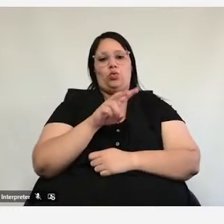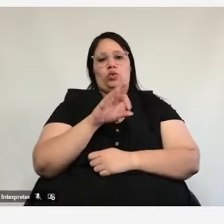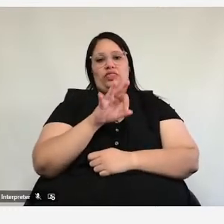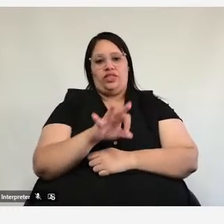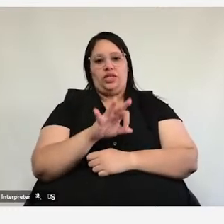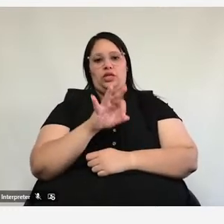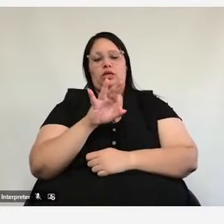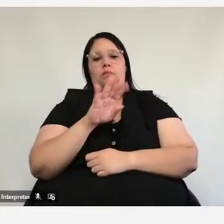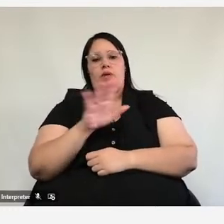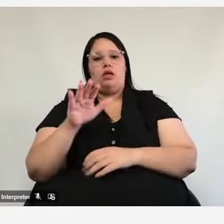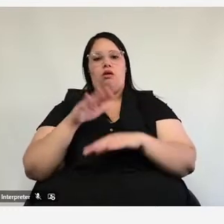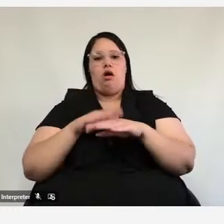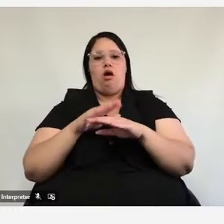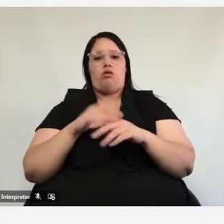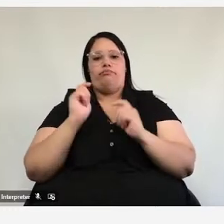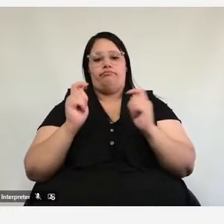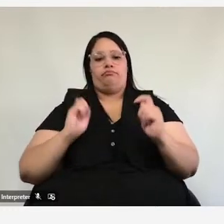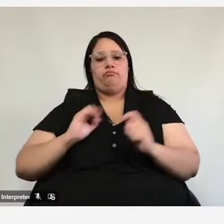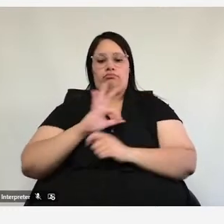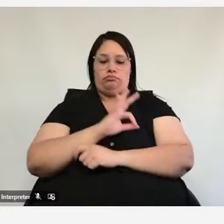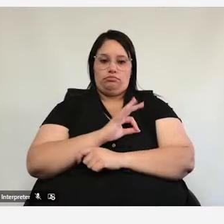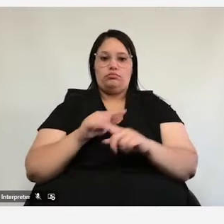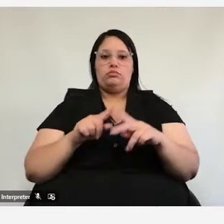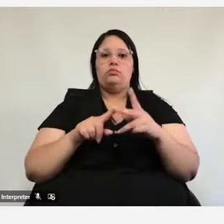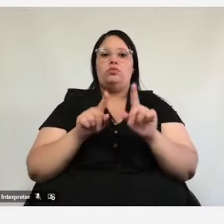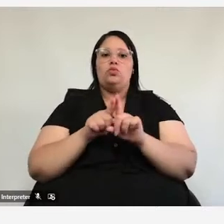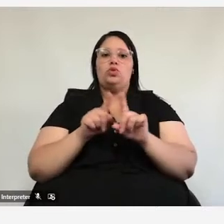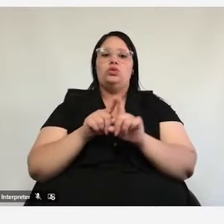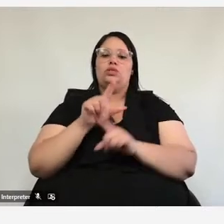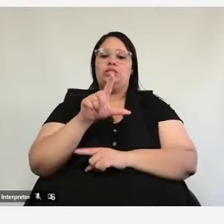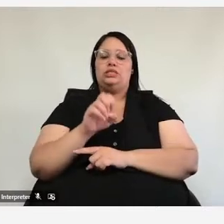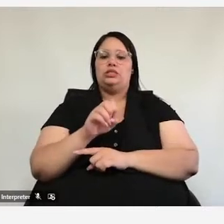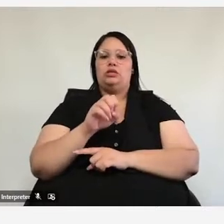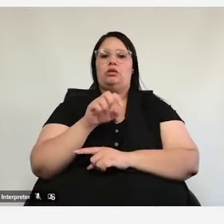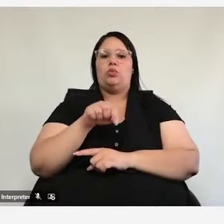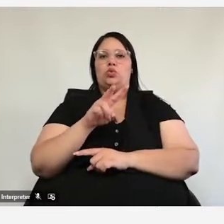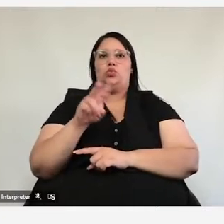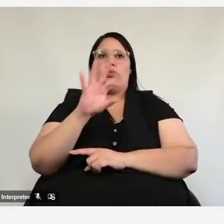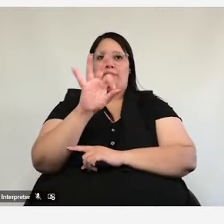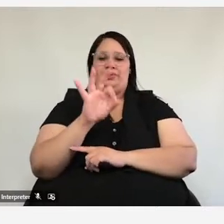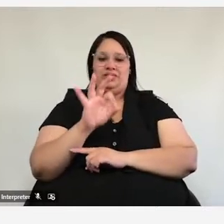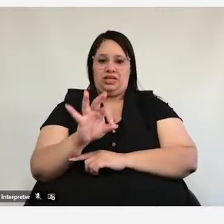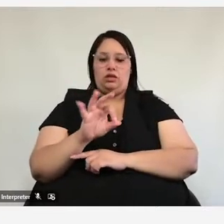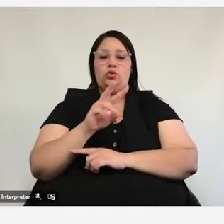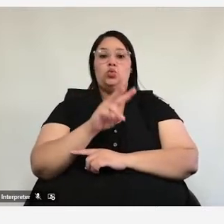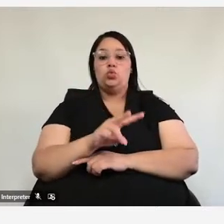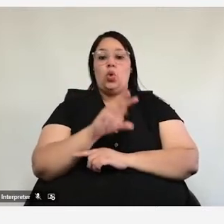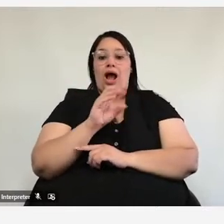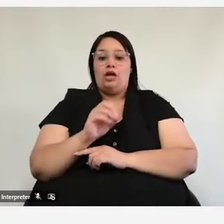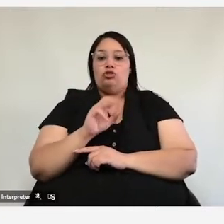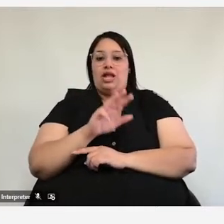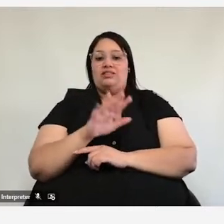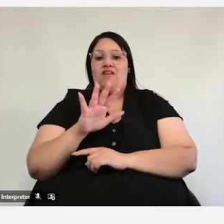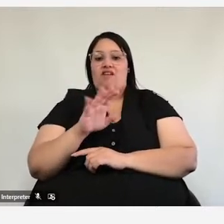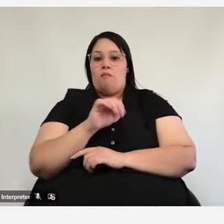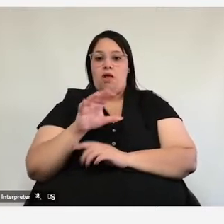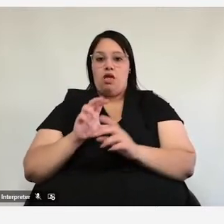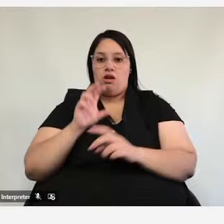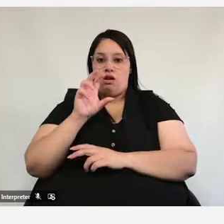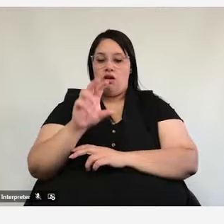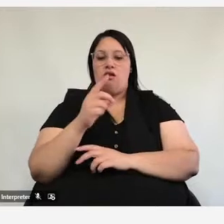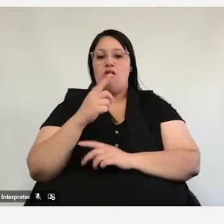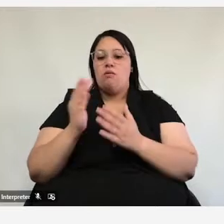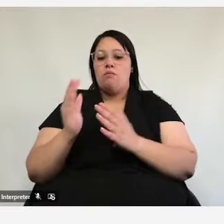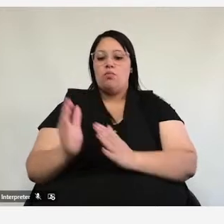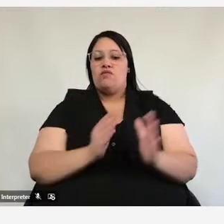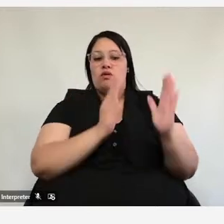60.223 billion rand on compensation of employees, or 60.22%, and 295 million rand has been